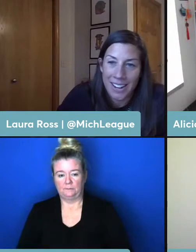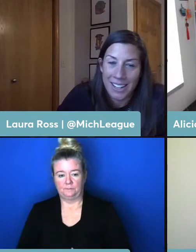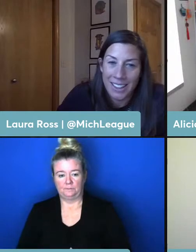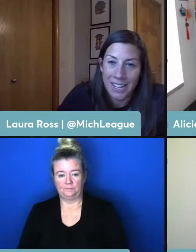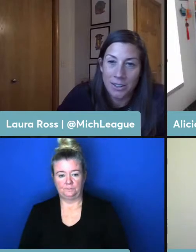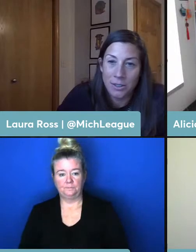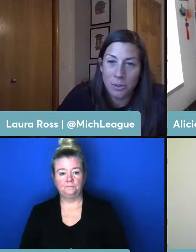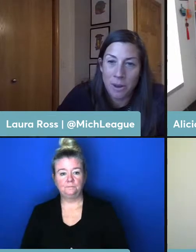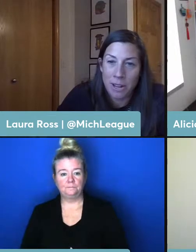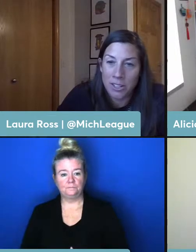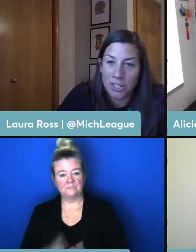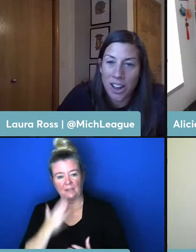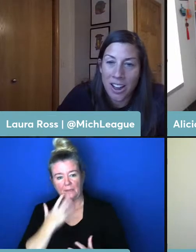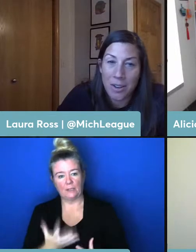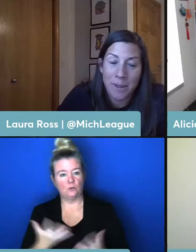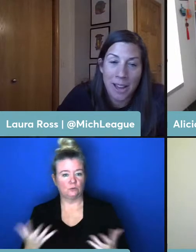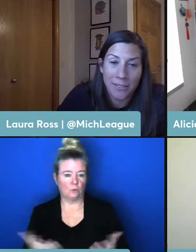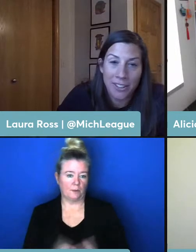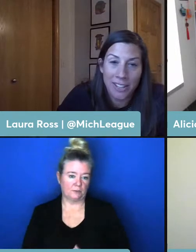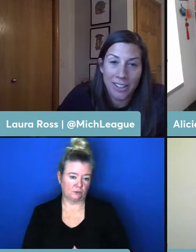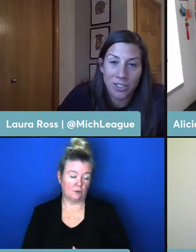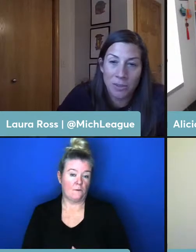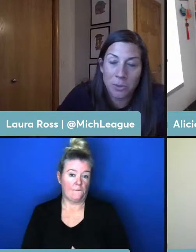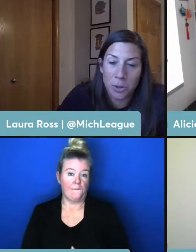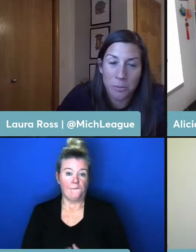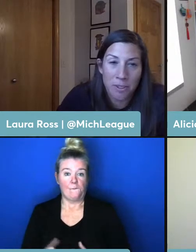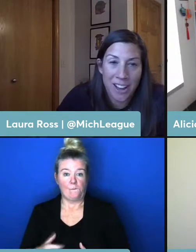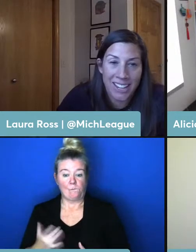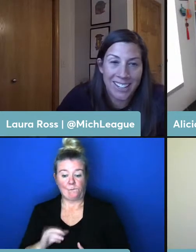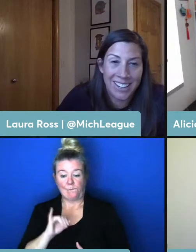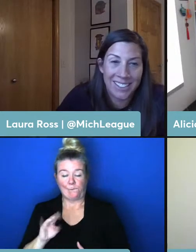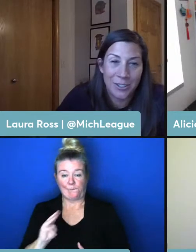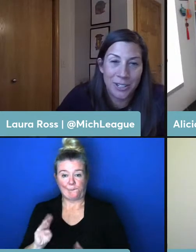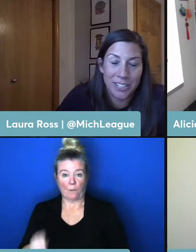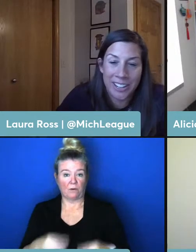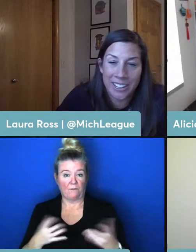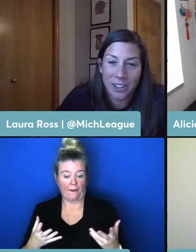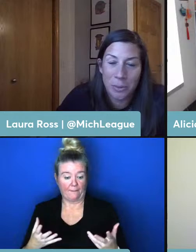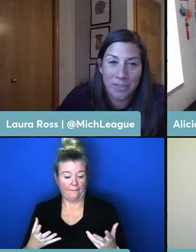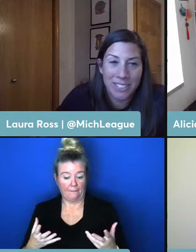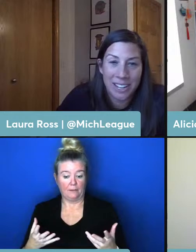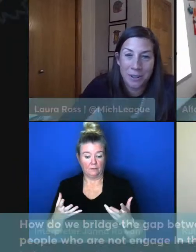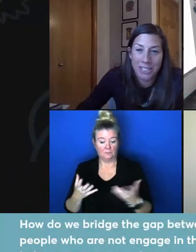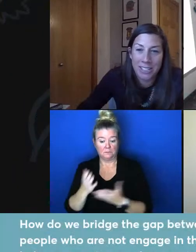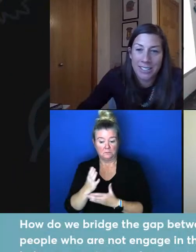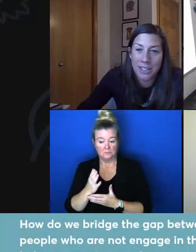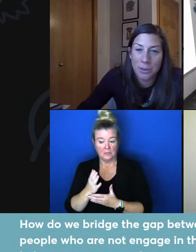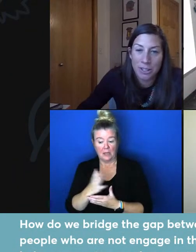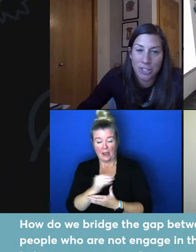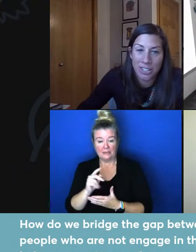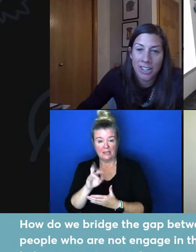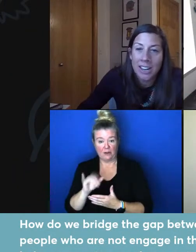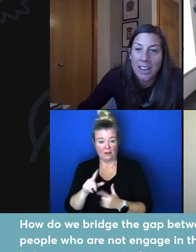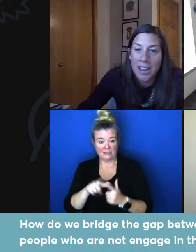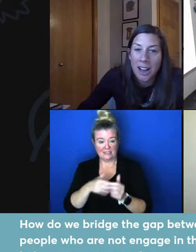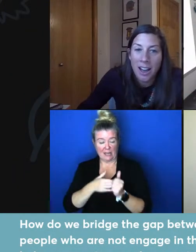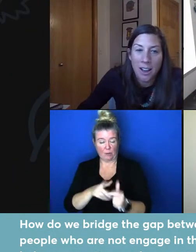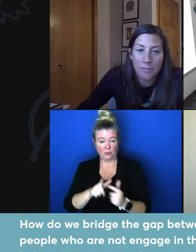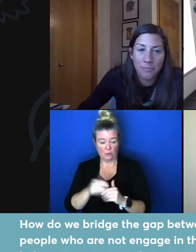All right, thank you so much. I feel like Jim sort of provided, and so did Terri, a little bit of a segue to this next